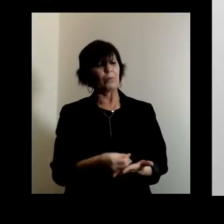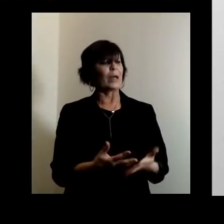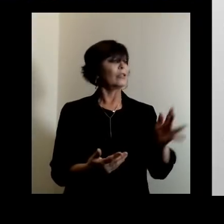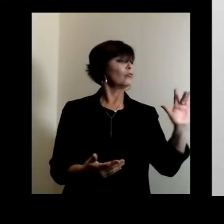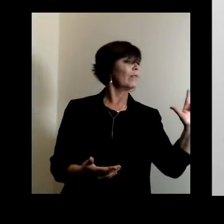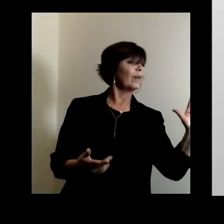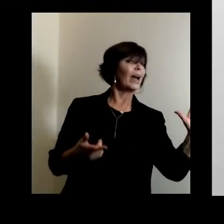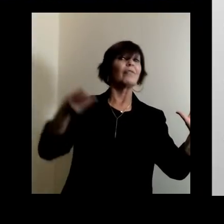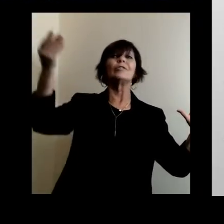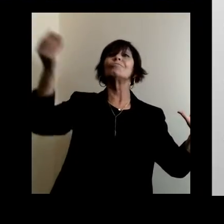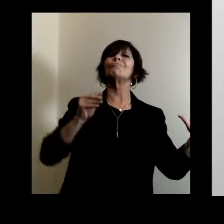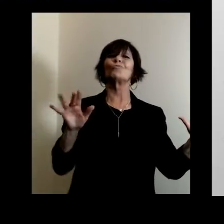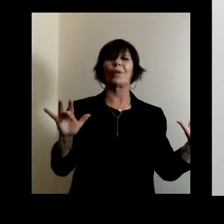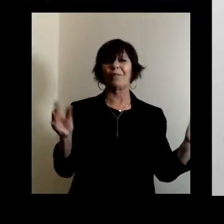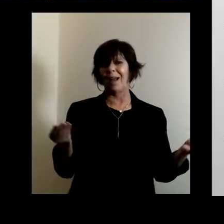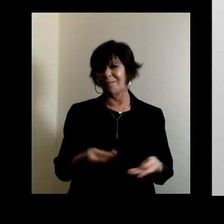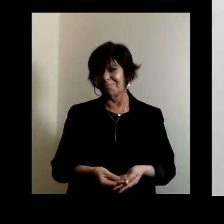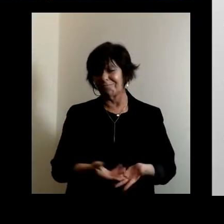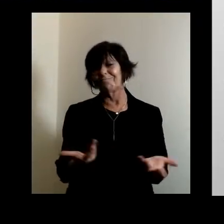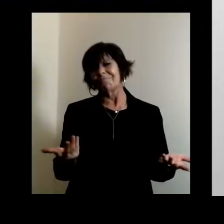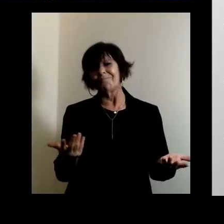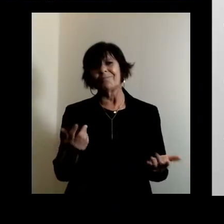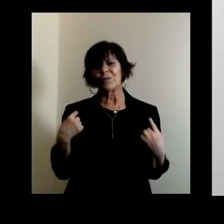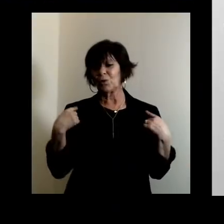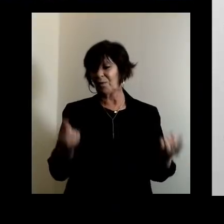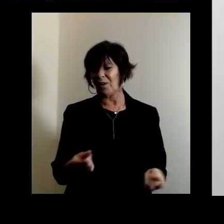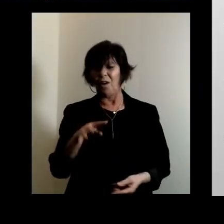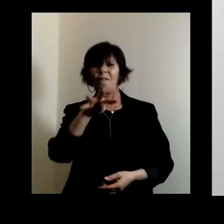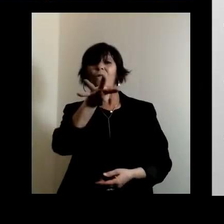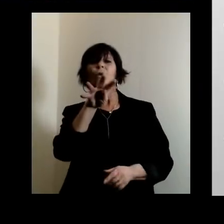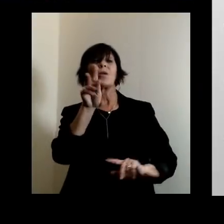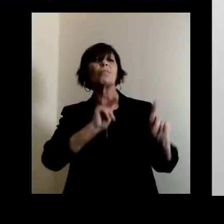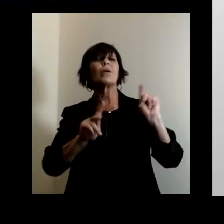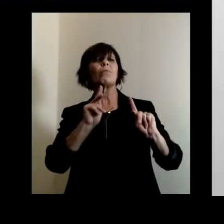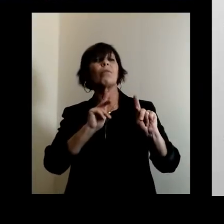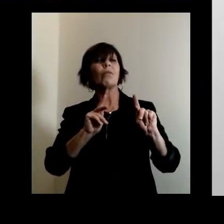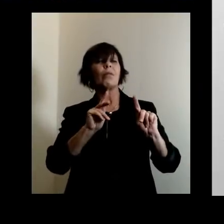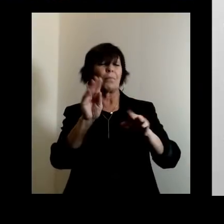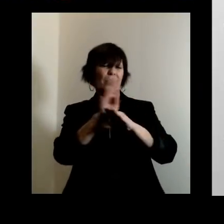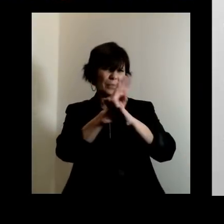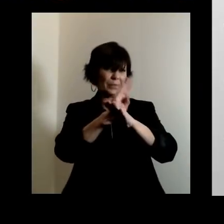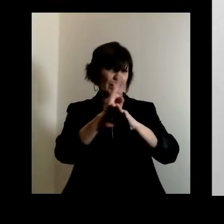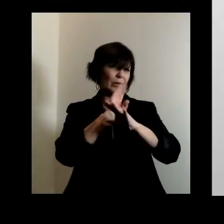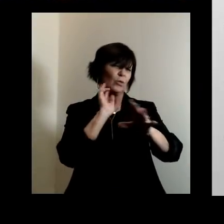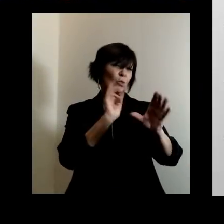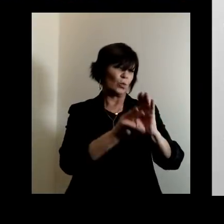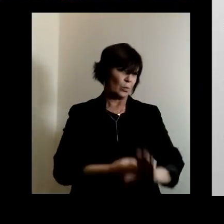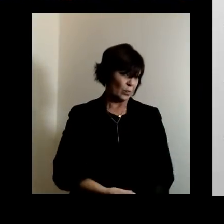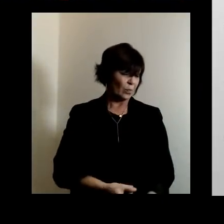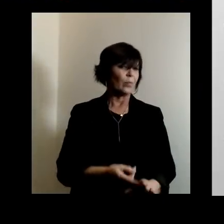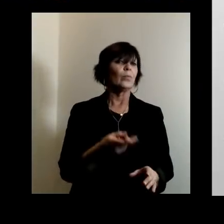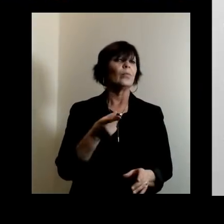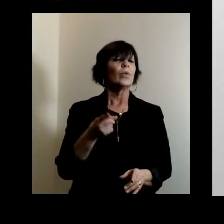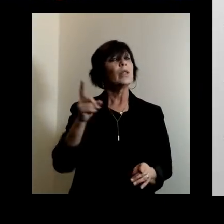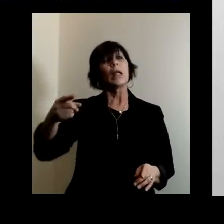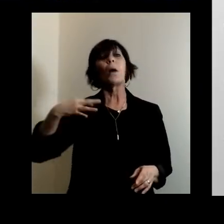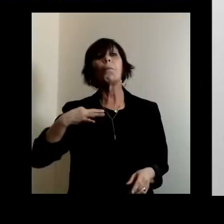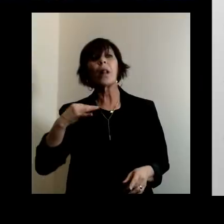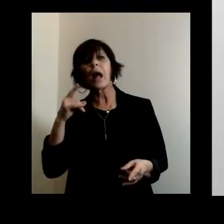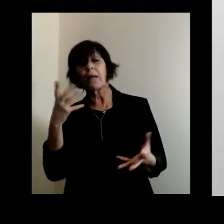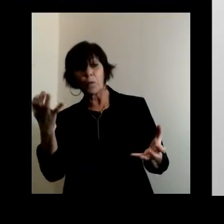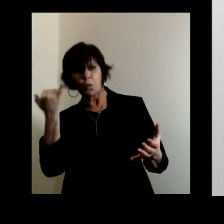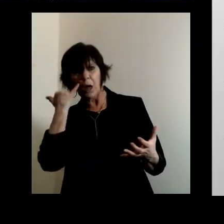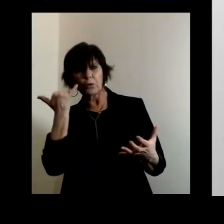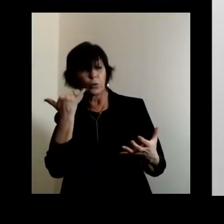$25, you get a bonus $25 one. So far, we have 400 participating businesses, and you can apply